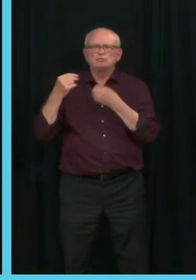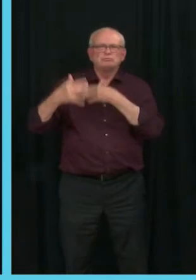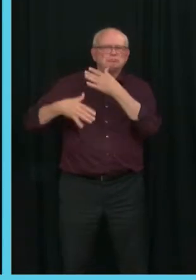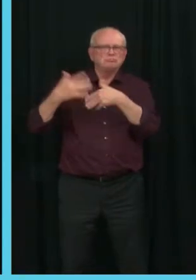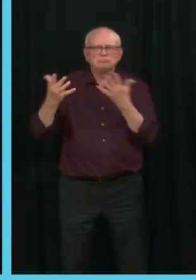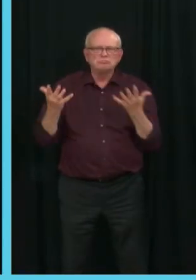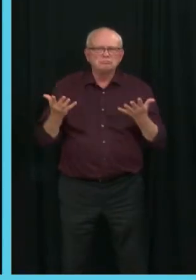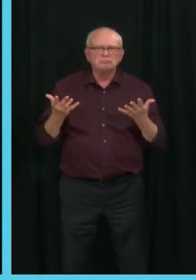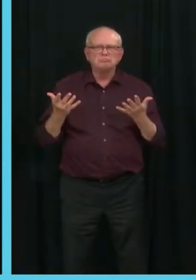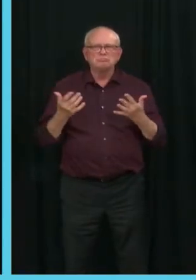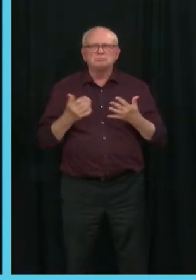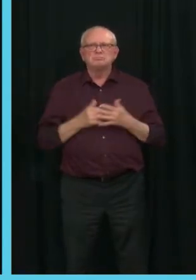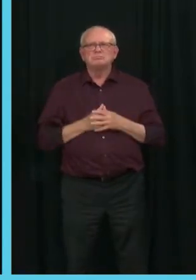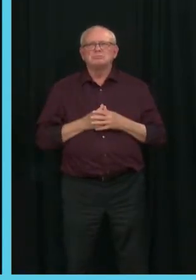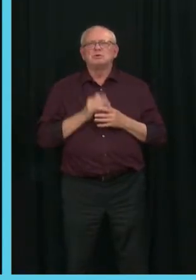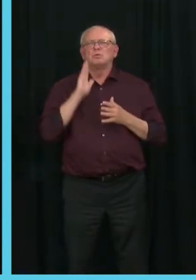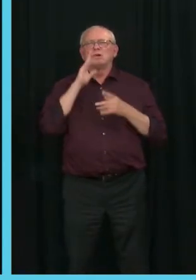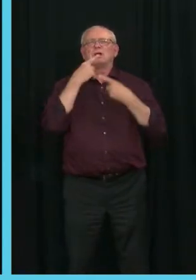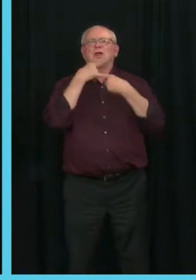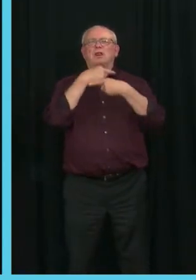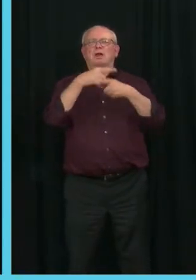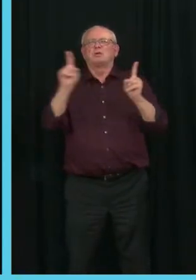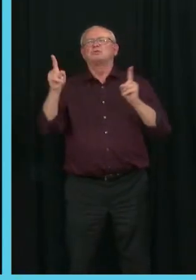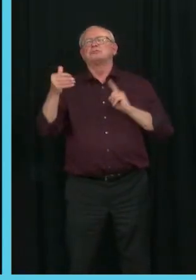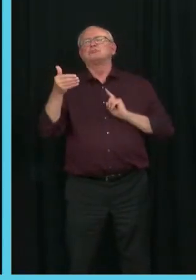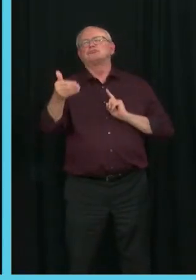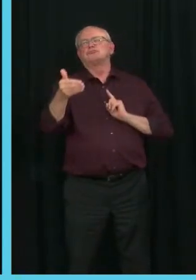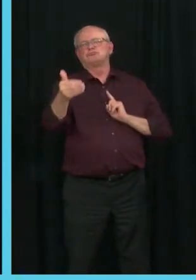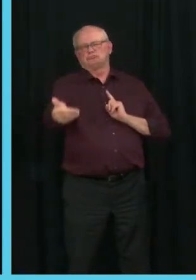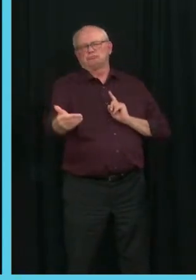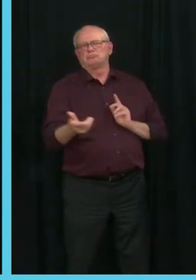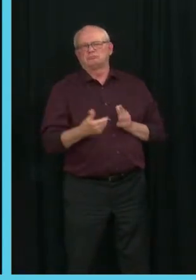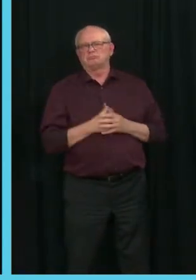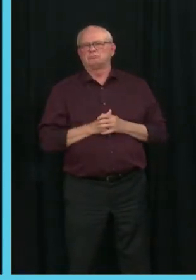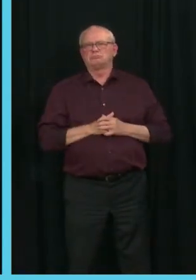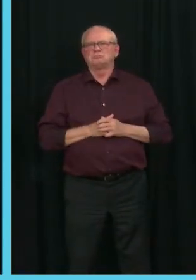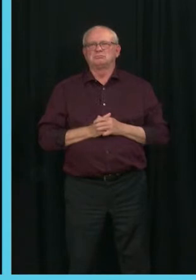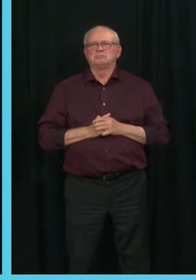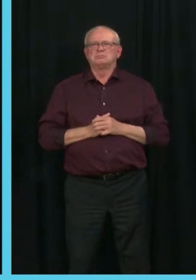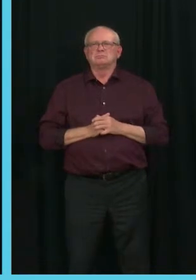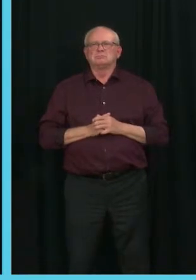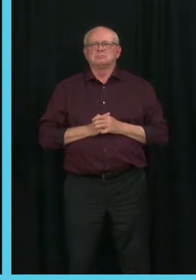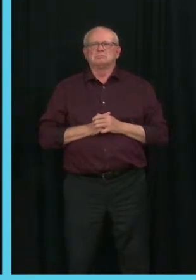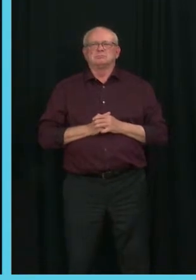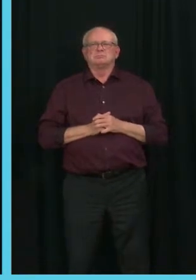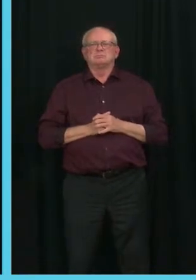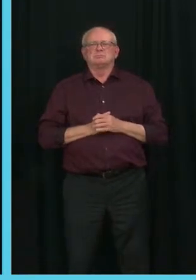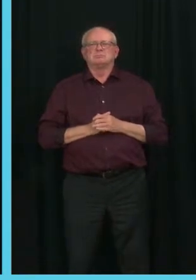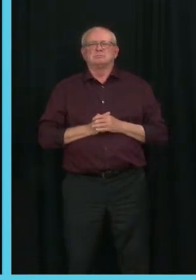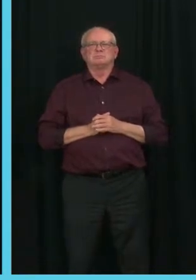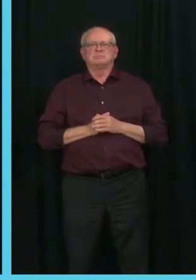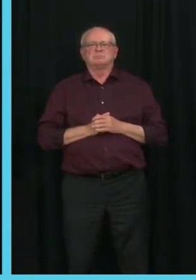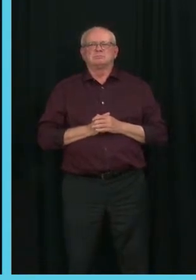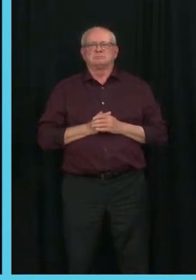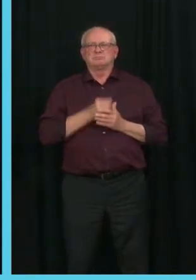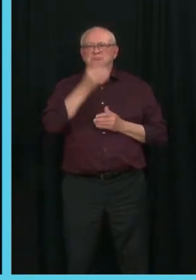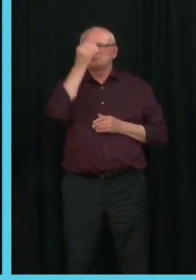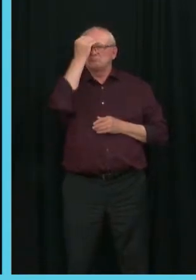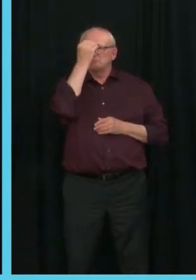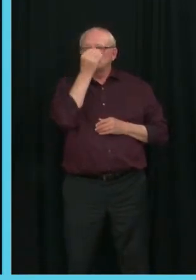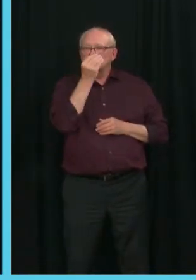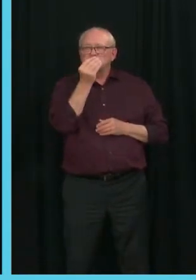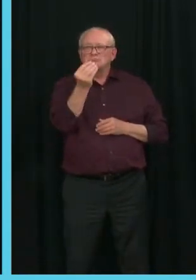that strategy in due course. I will underscore that there is a joint action by, I believe